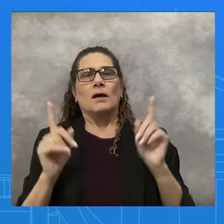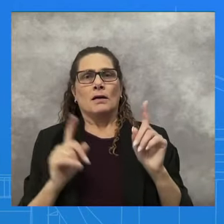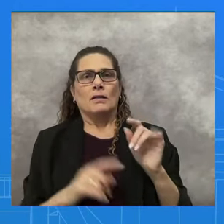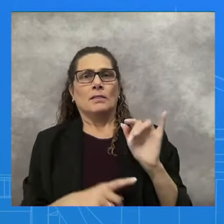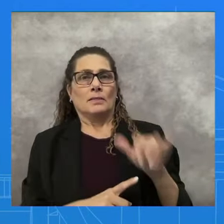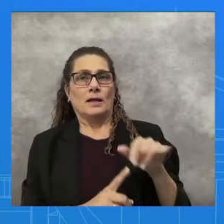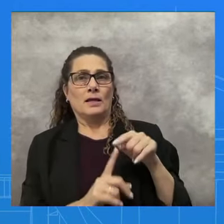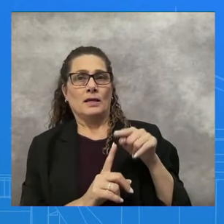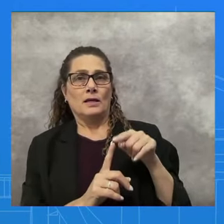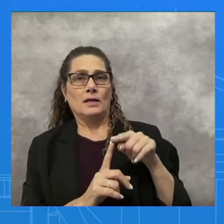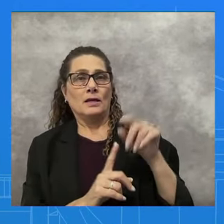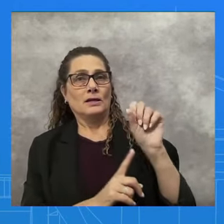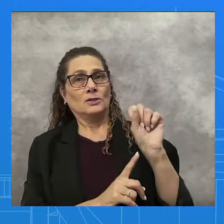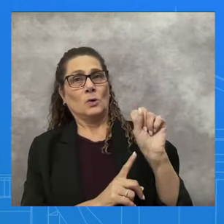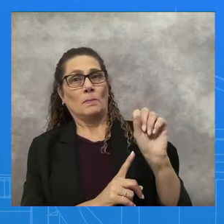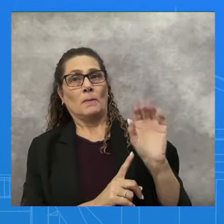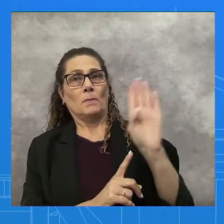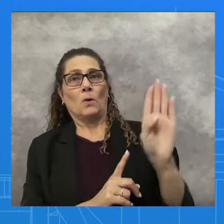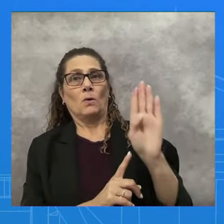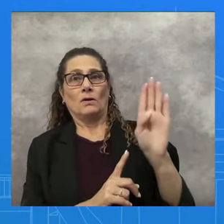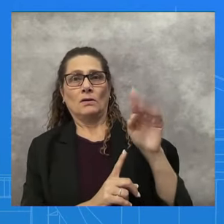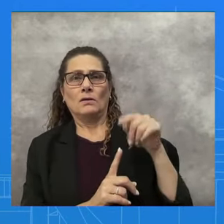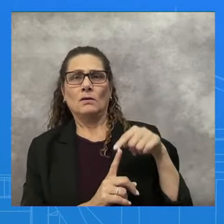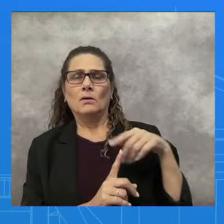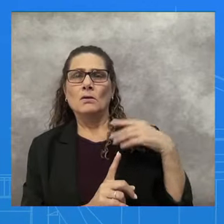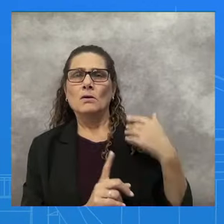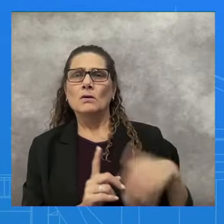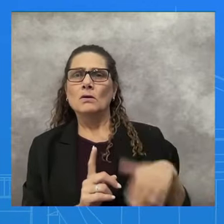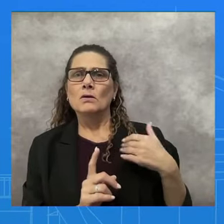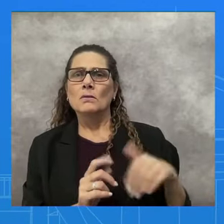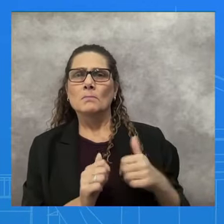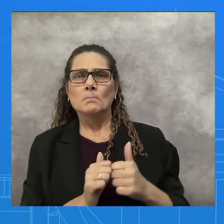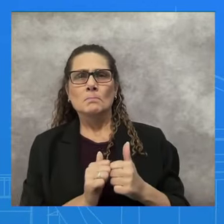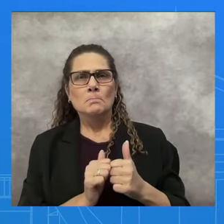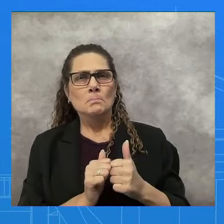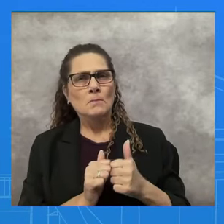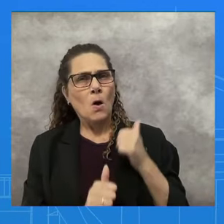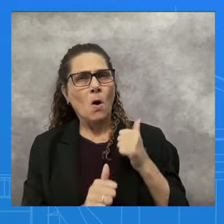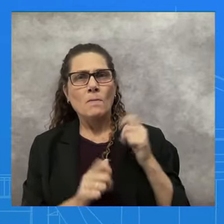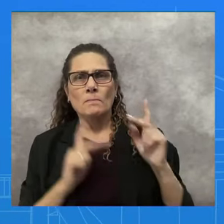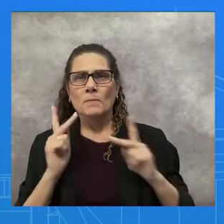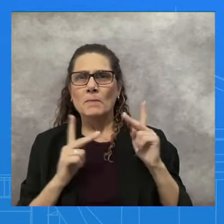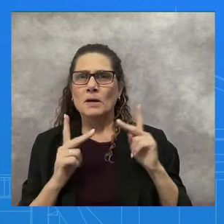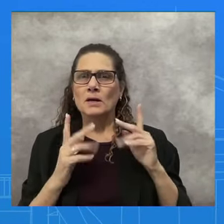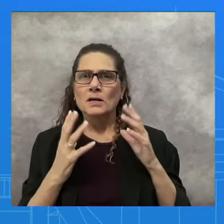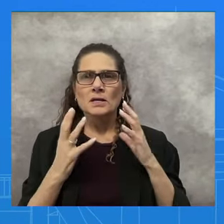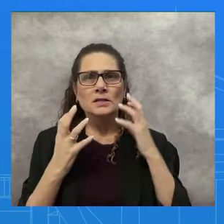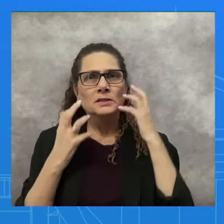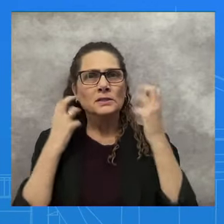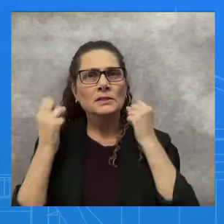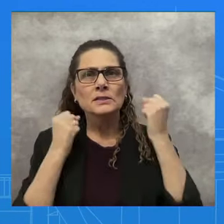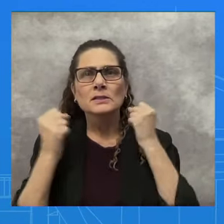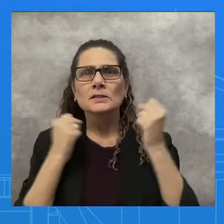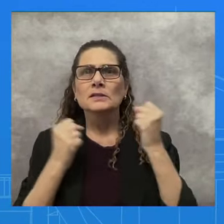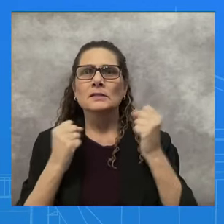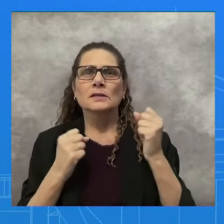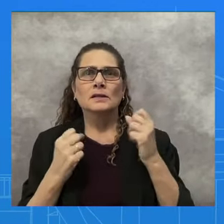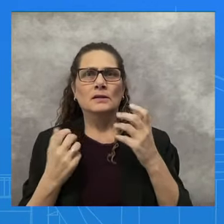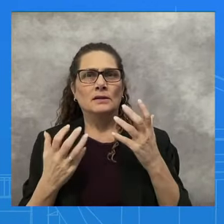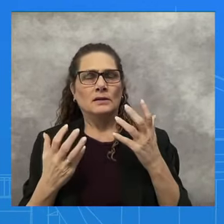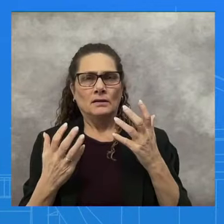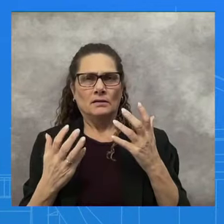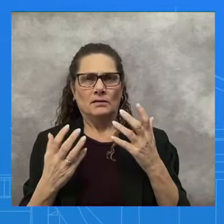America. Nothing brings more of us together. For this celebration to be turned to tragedy